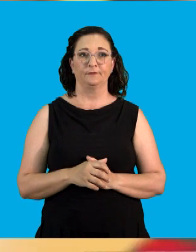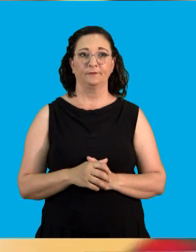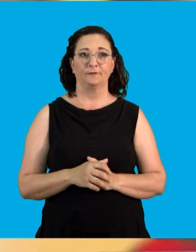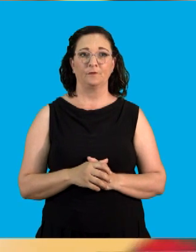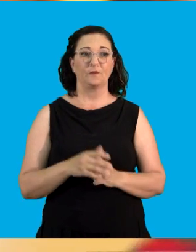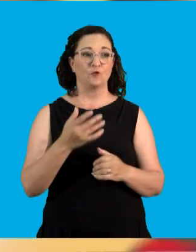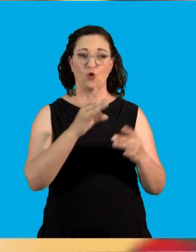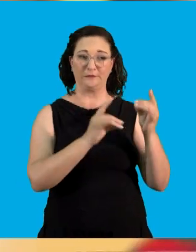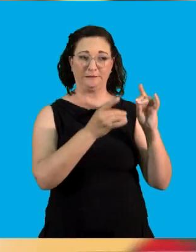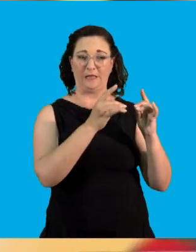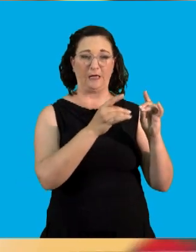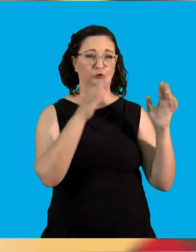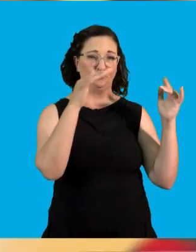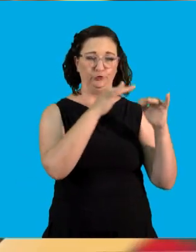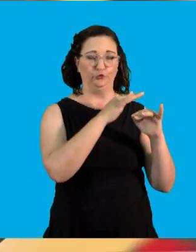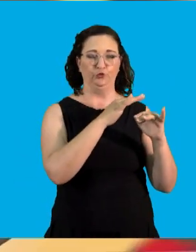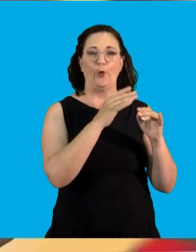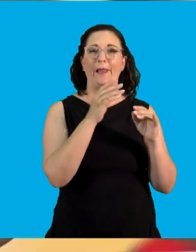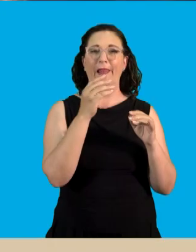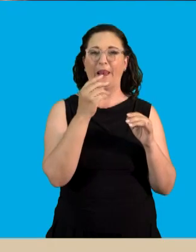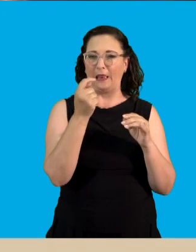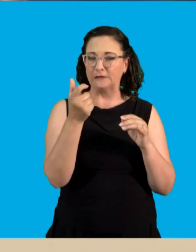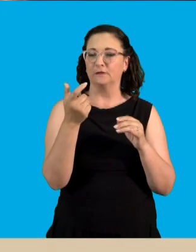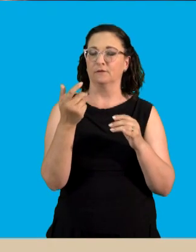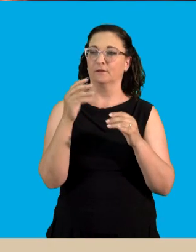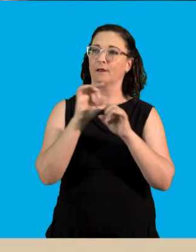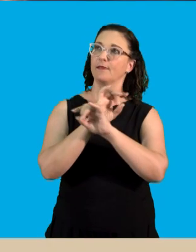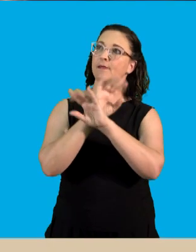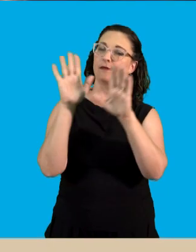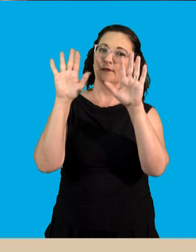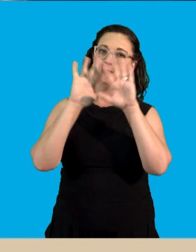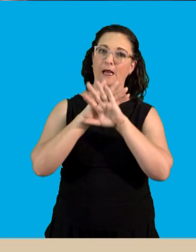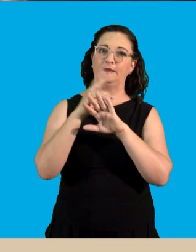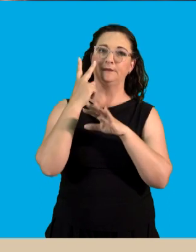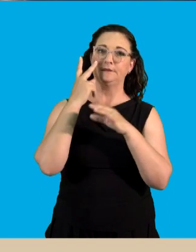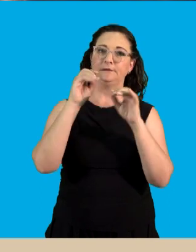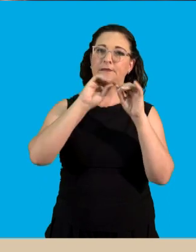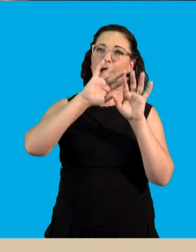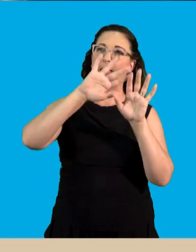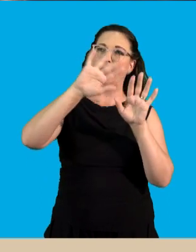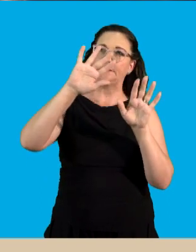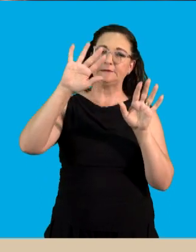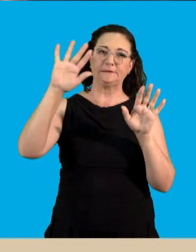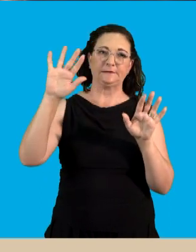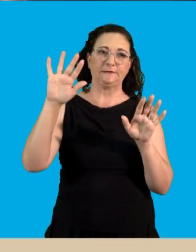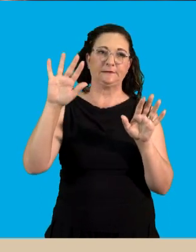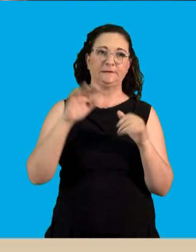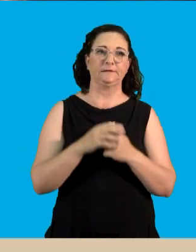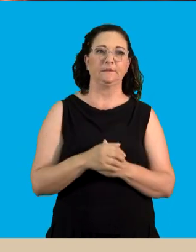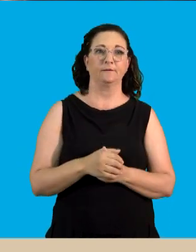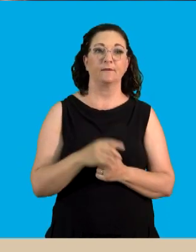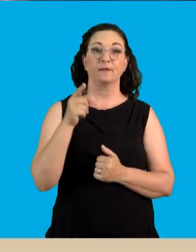little light pollution, okay? So on a clear night, the hazy band of light, which is